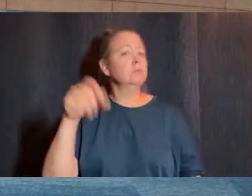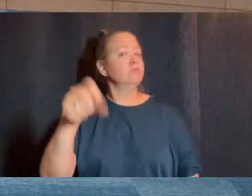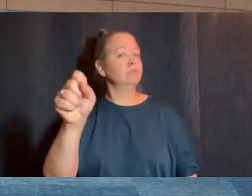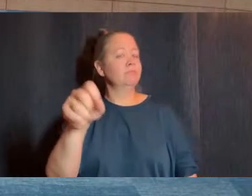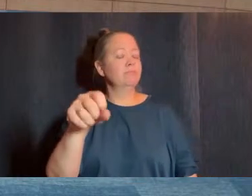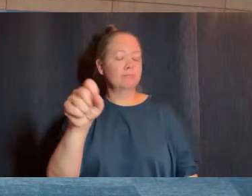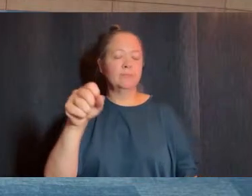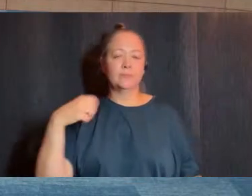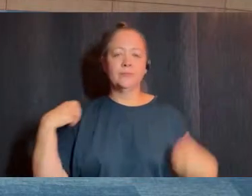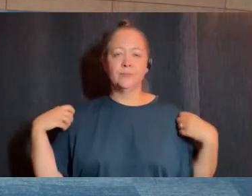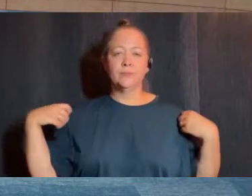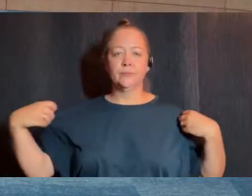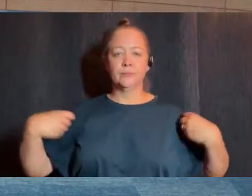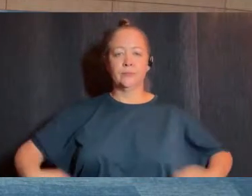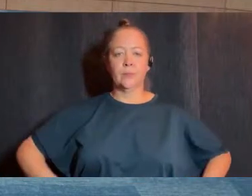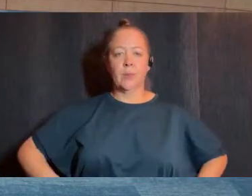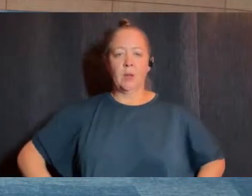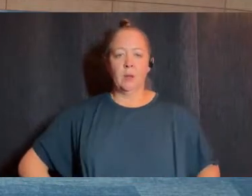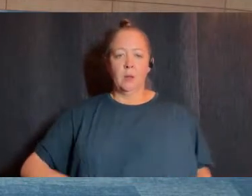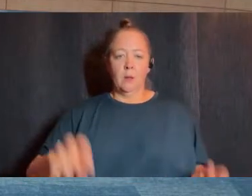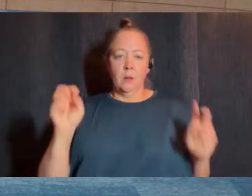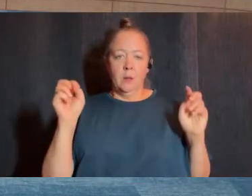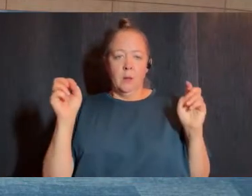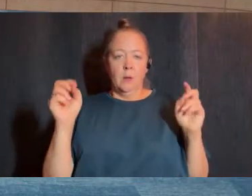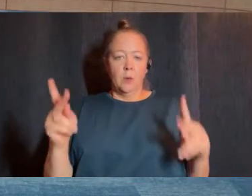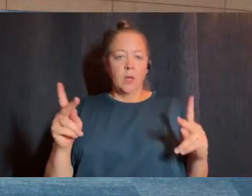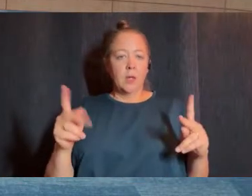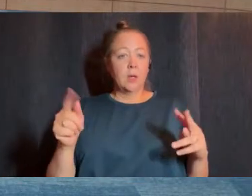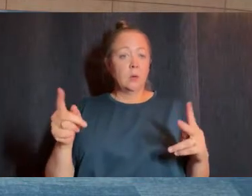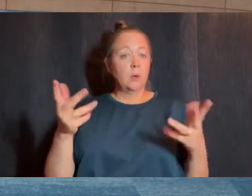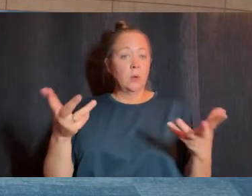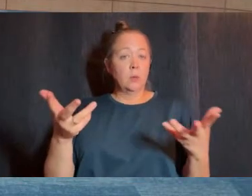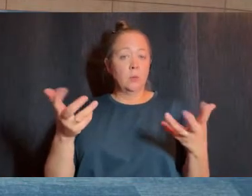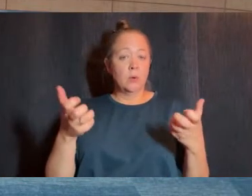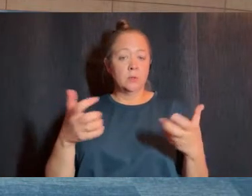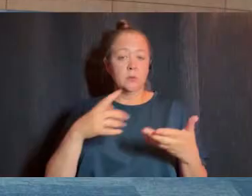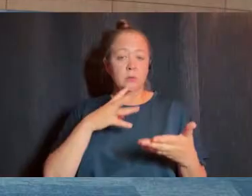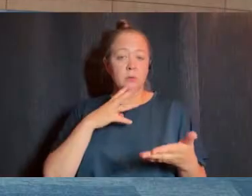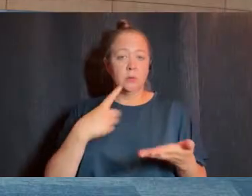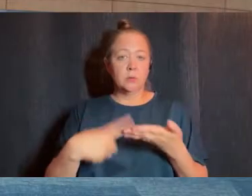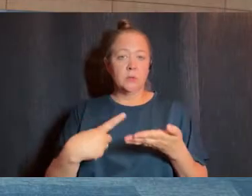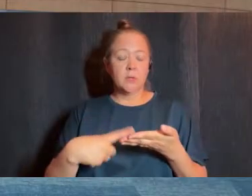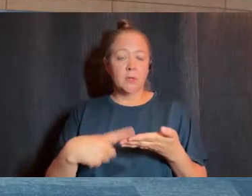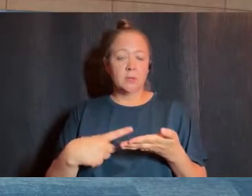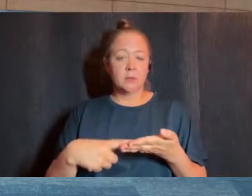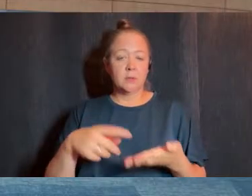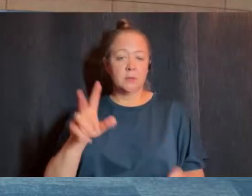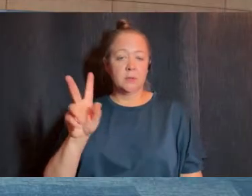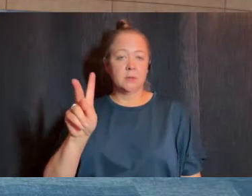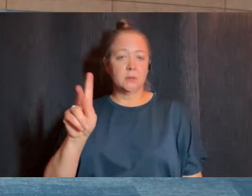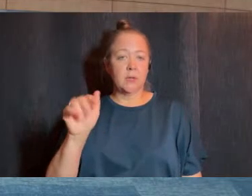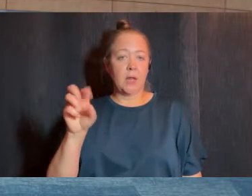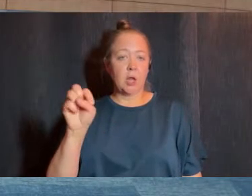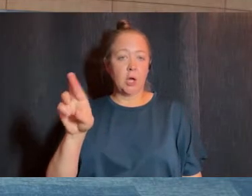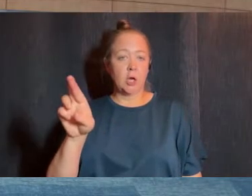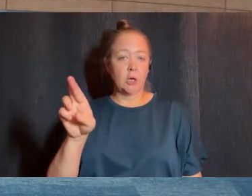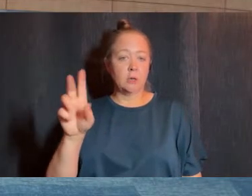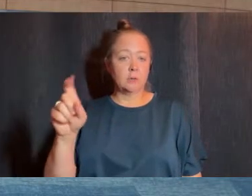Okay. Did we want to talk about Keller? Yes, Miss. I mean, we don't want to.